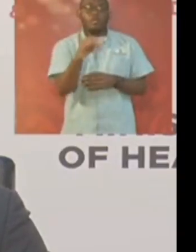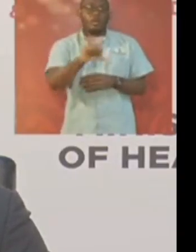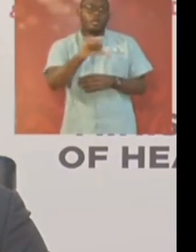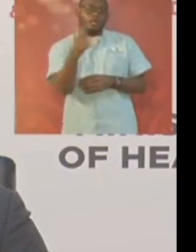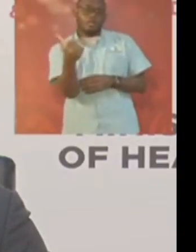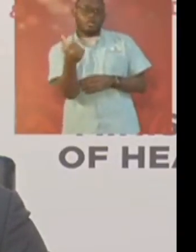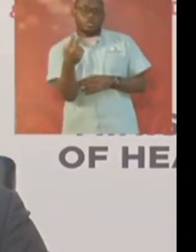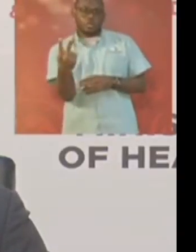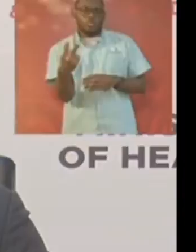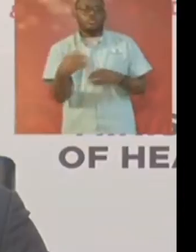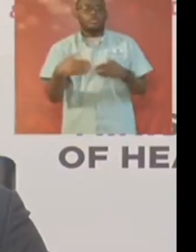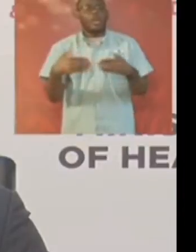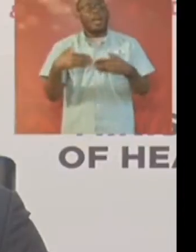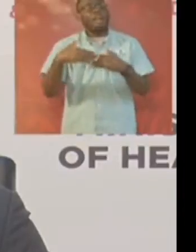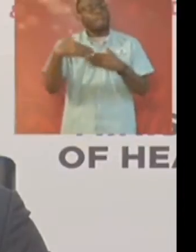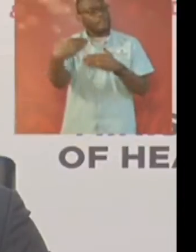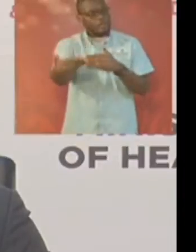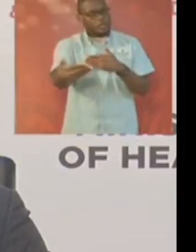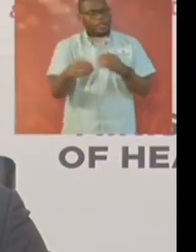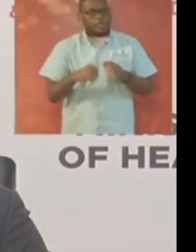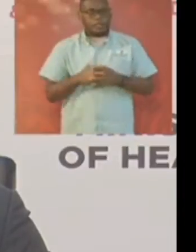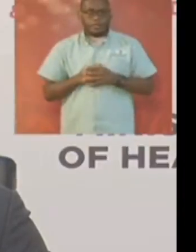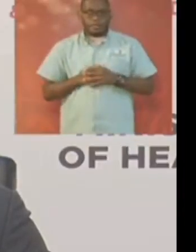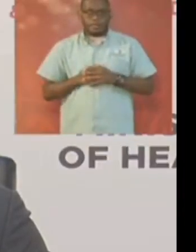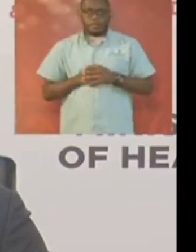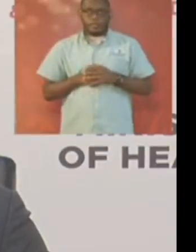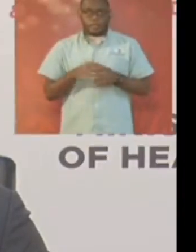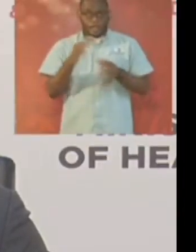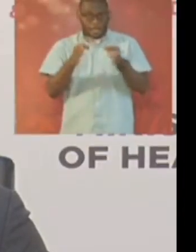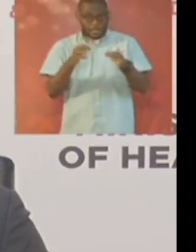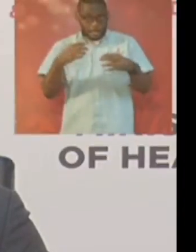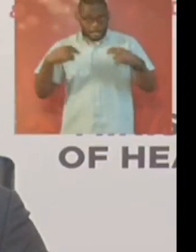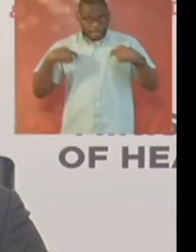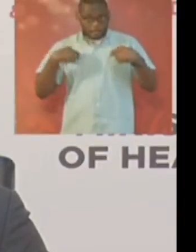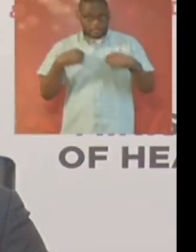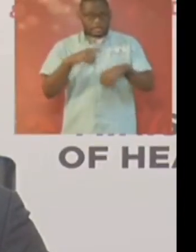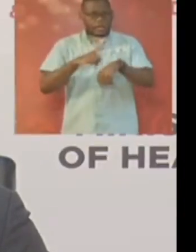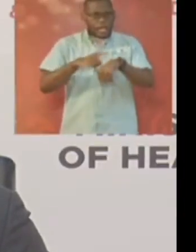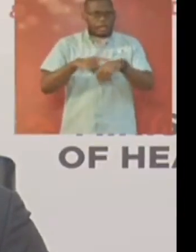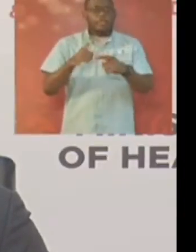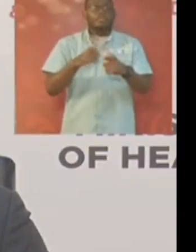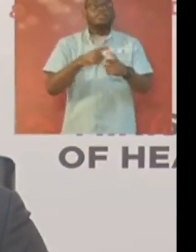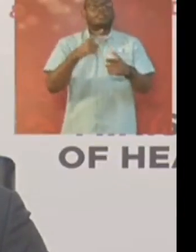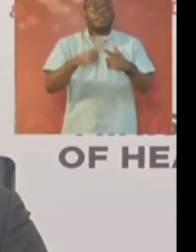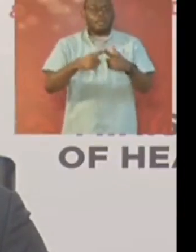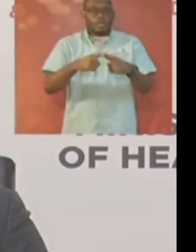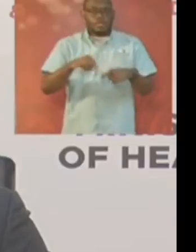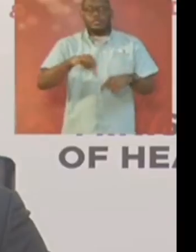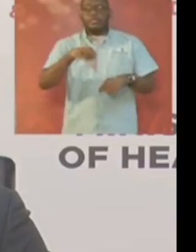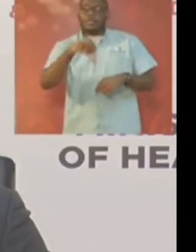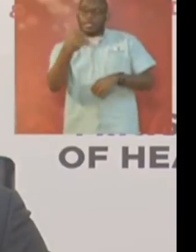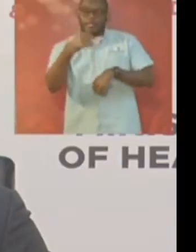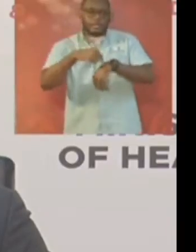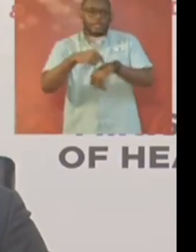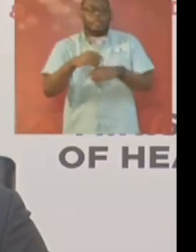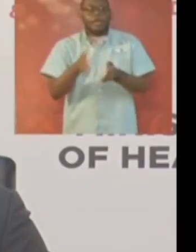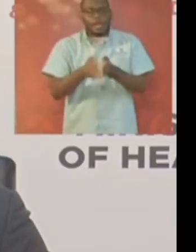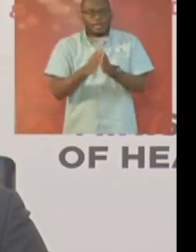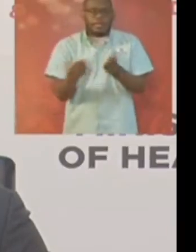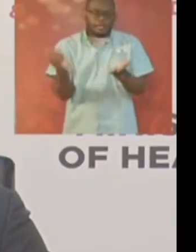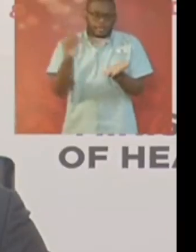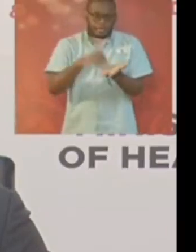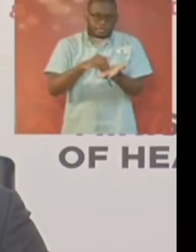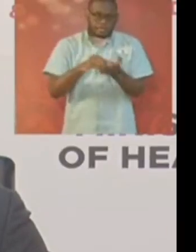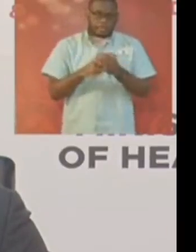the relevant members of the panel. If time permits, we will facilitate a second round of questions, and at that time, we will